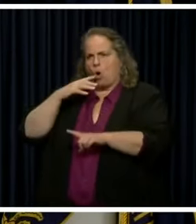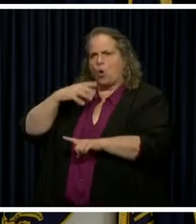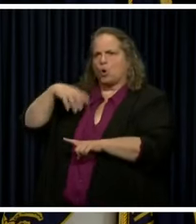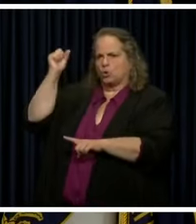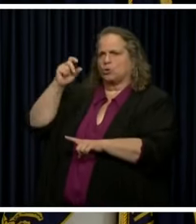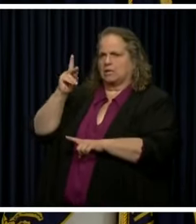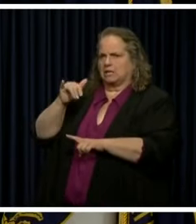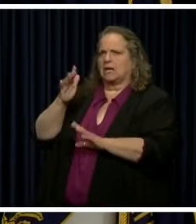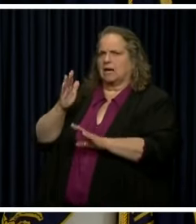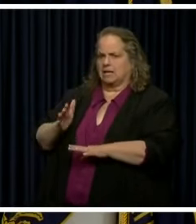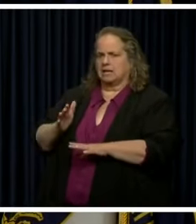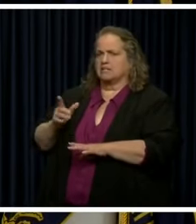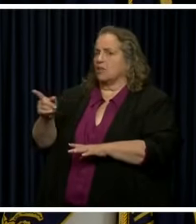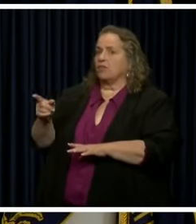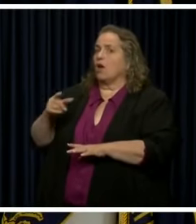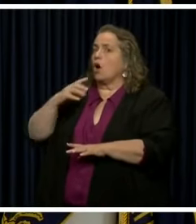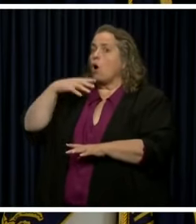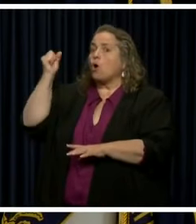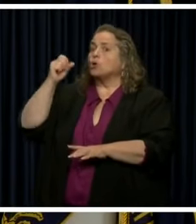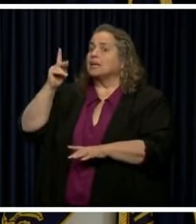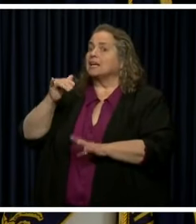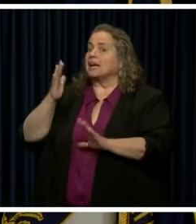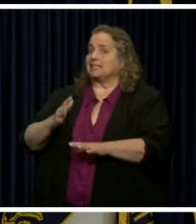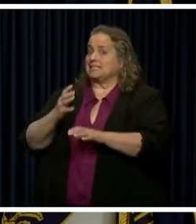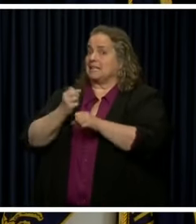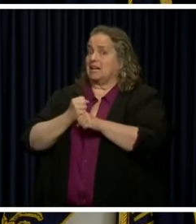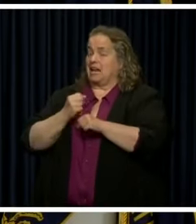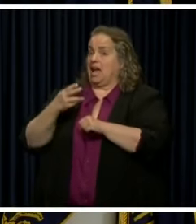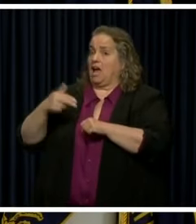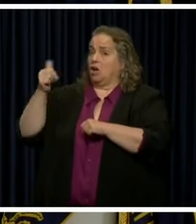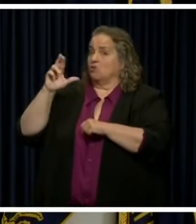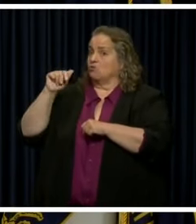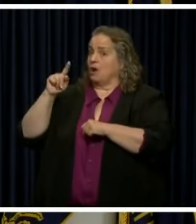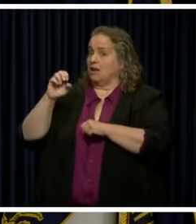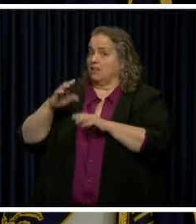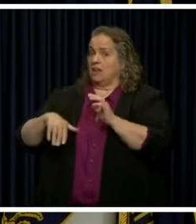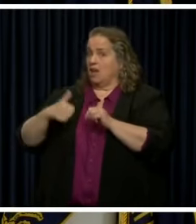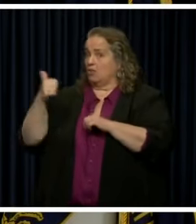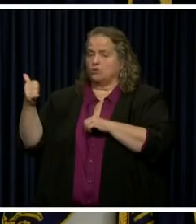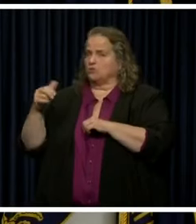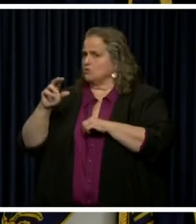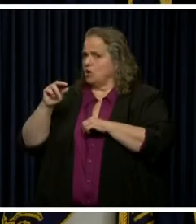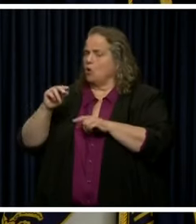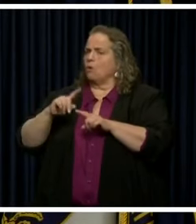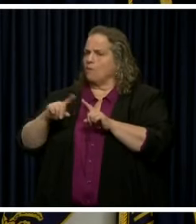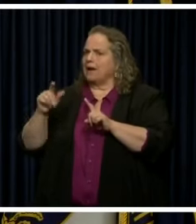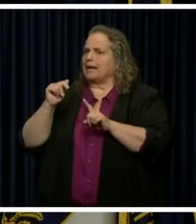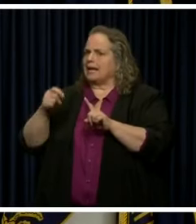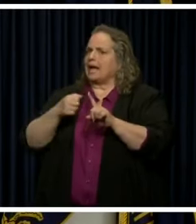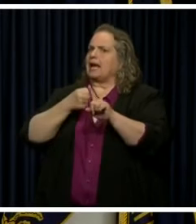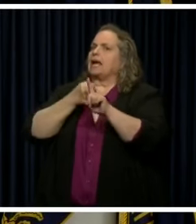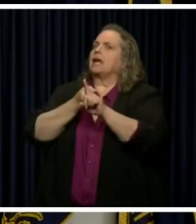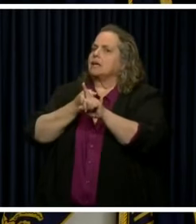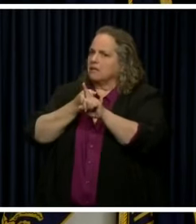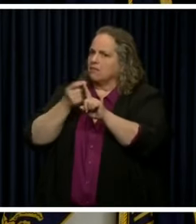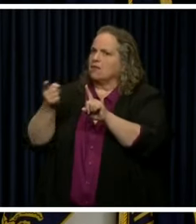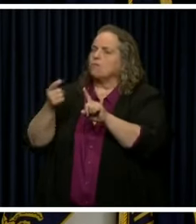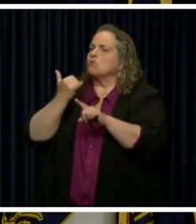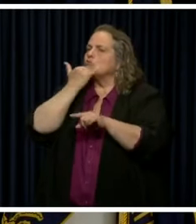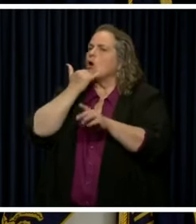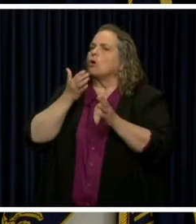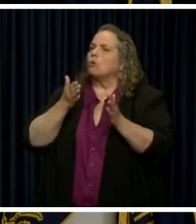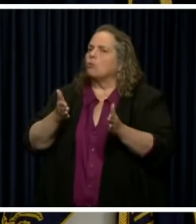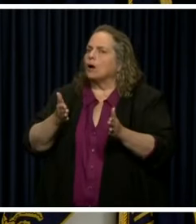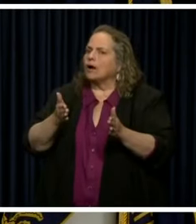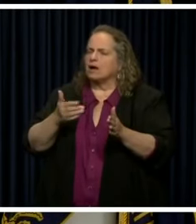getting it at a higher rate than anybody else, and it can just hit you the wrong way. And ultimately, as we saw with a great